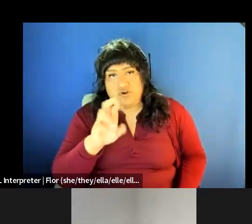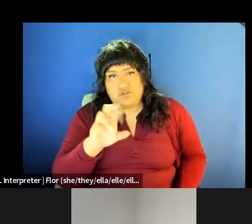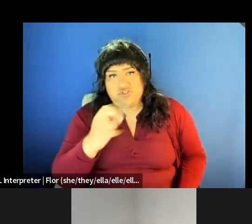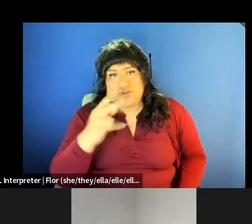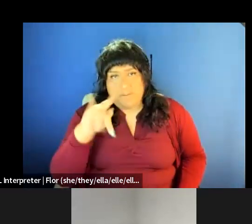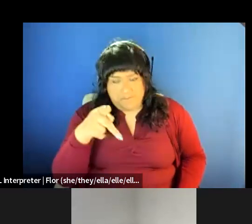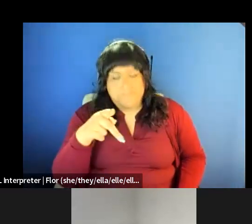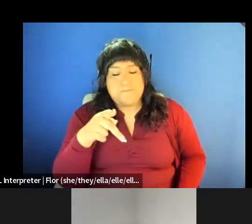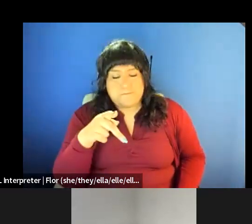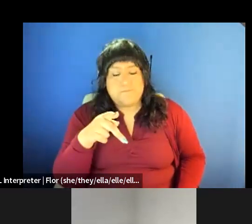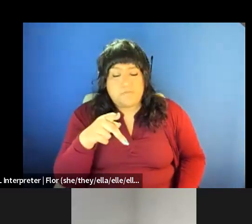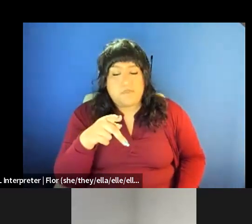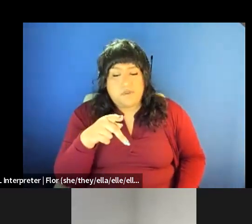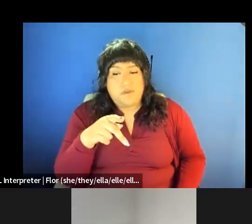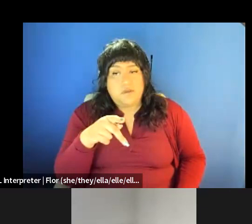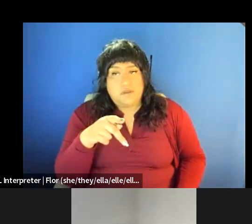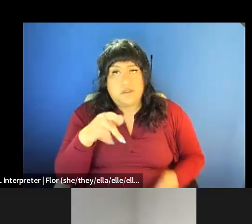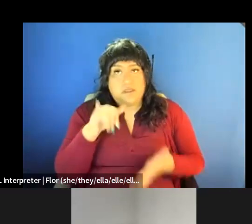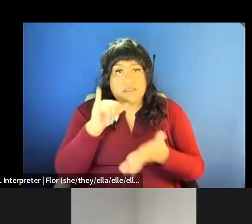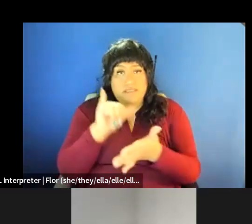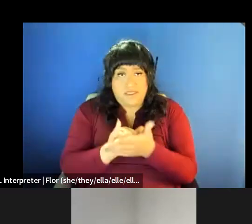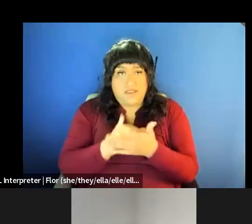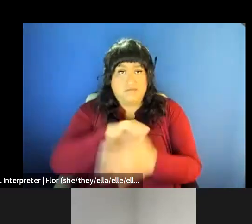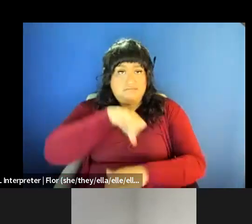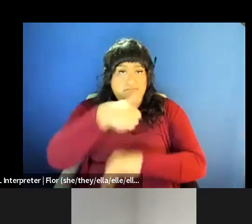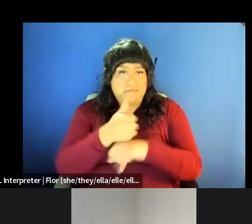houselessness by our governor, Gavin Newsom.